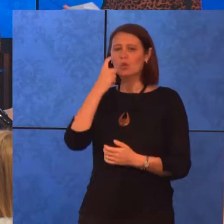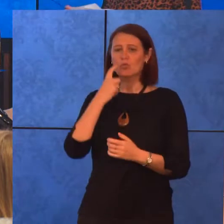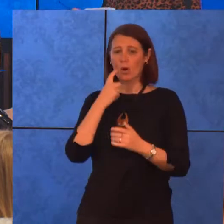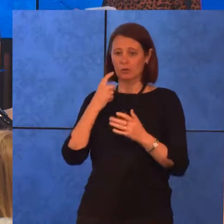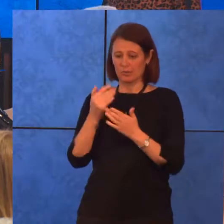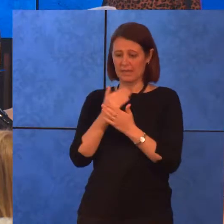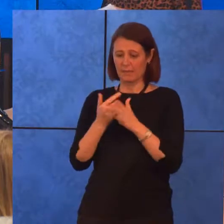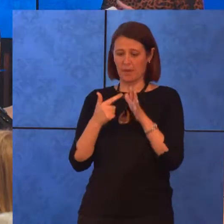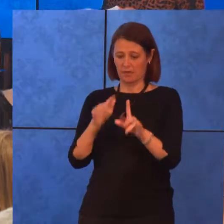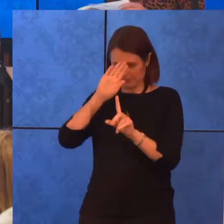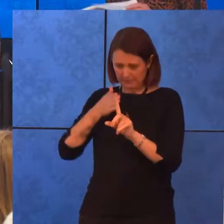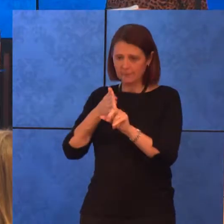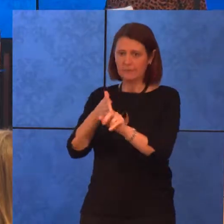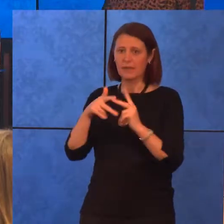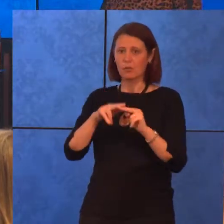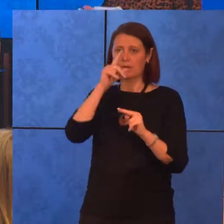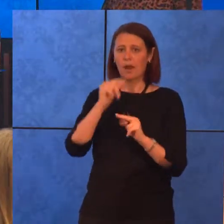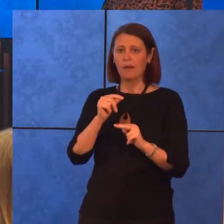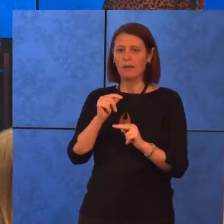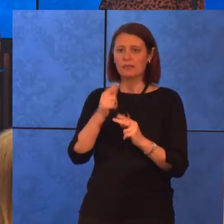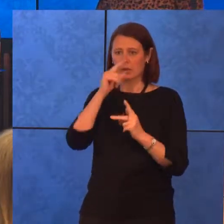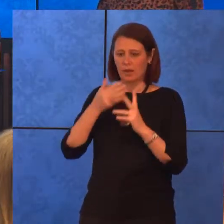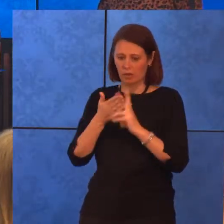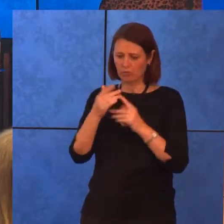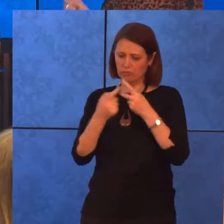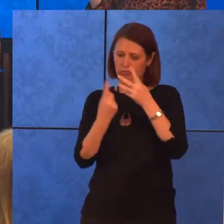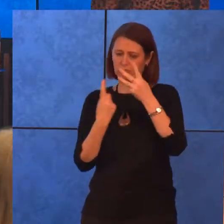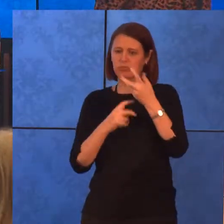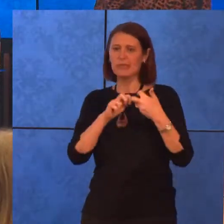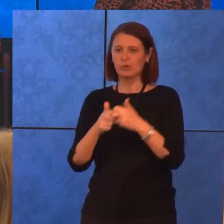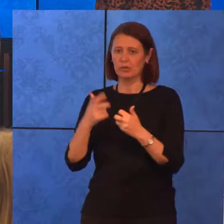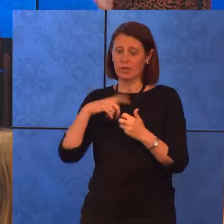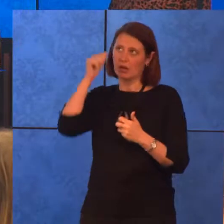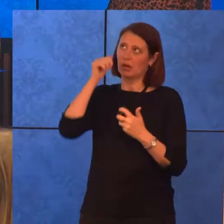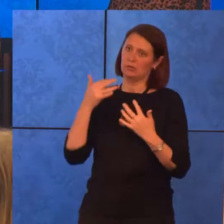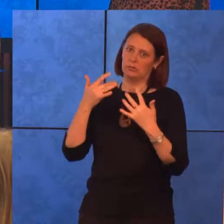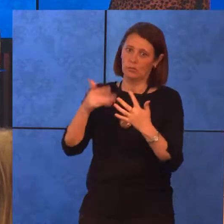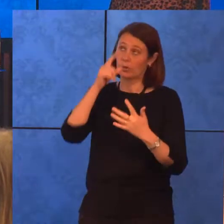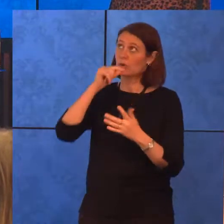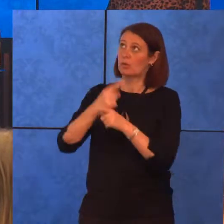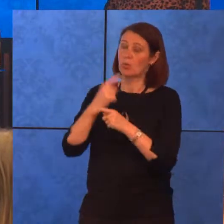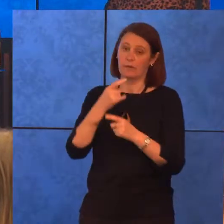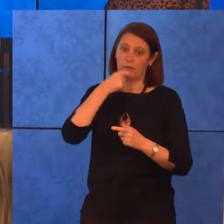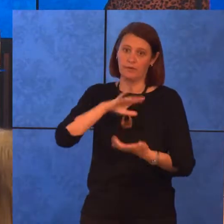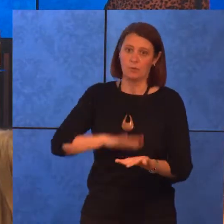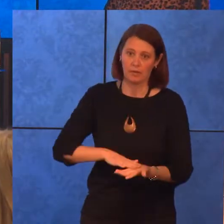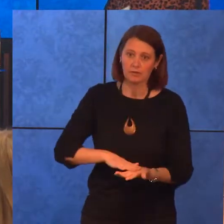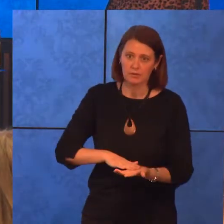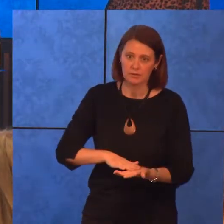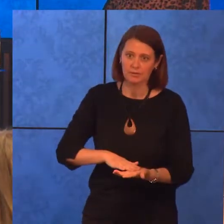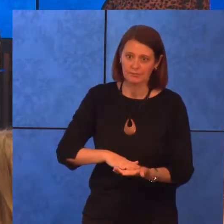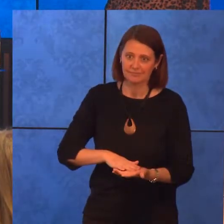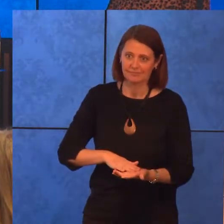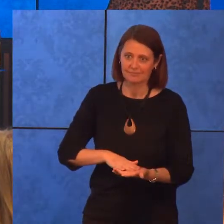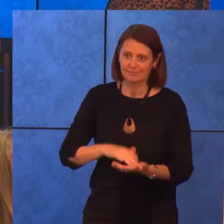answers short and to the point if we can, just so we can get through all of the issues. I know there's a lot. We could talk for literally months, I think, about some of the stuff going